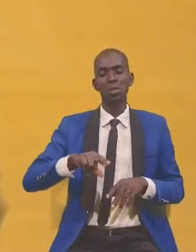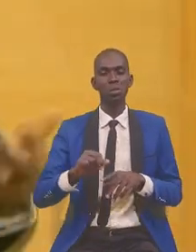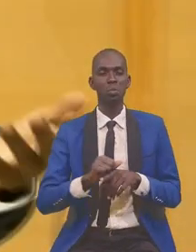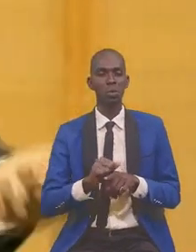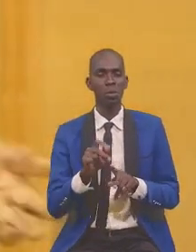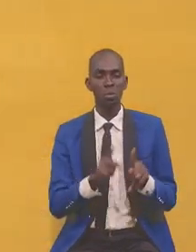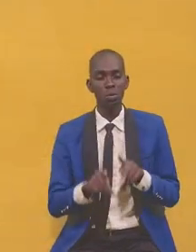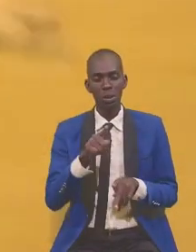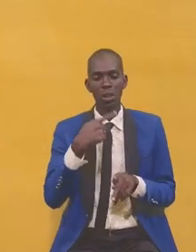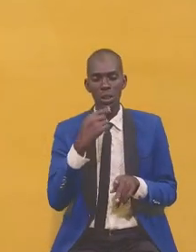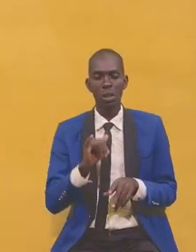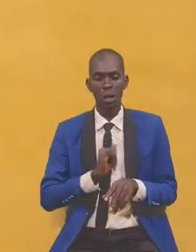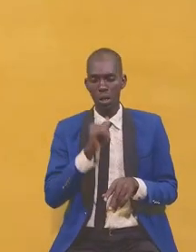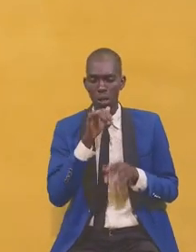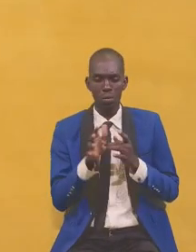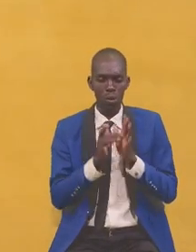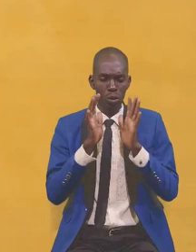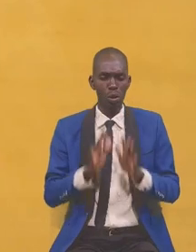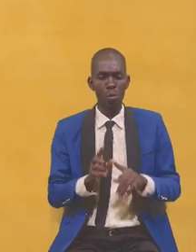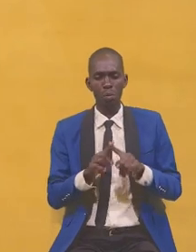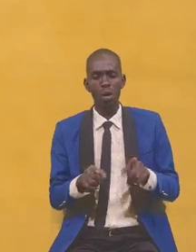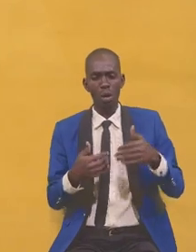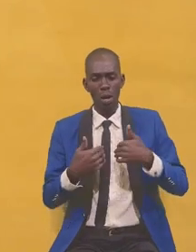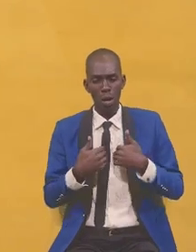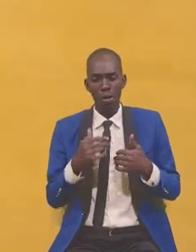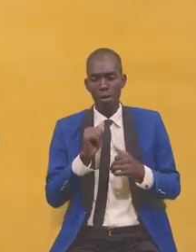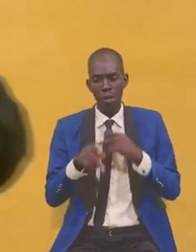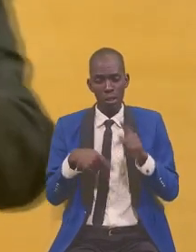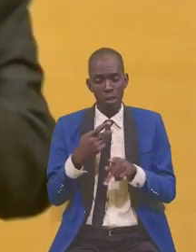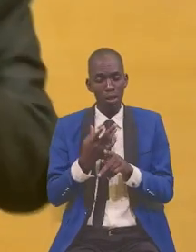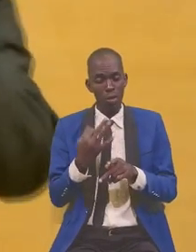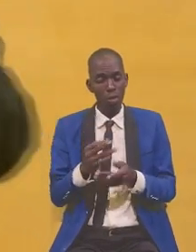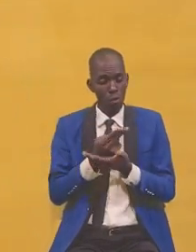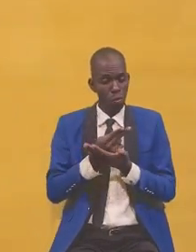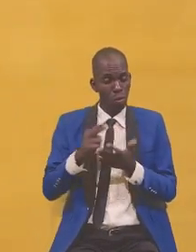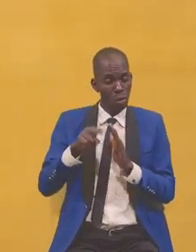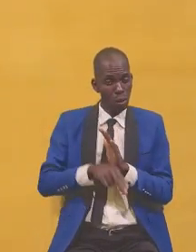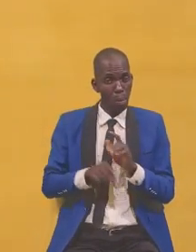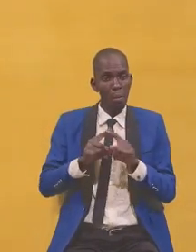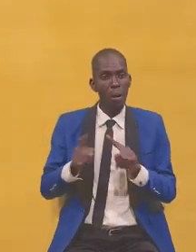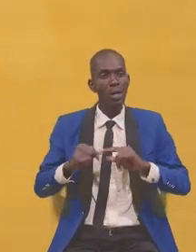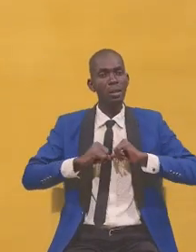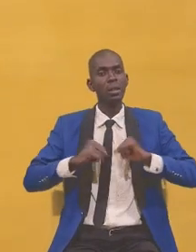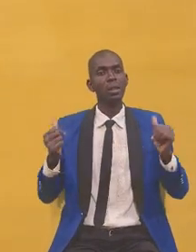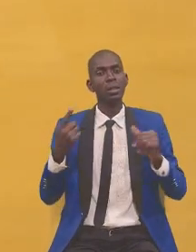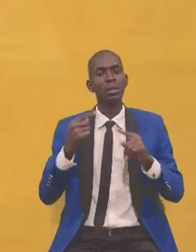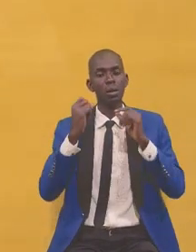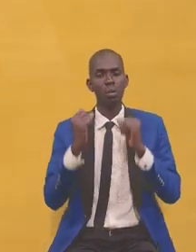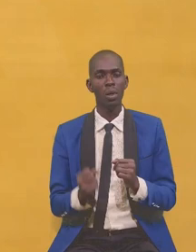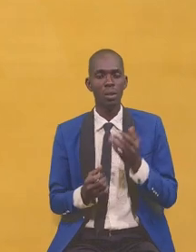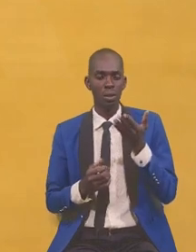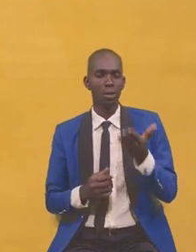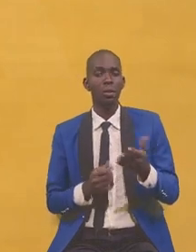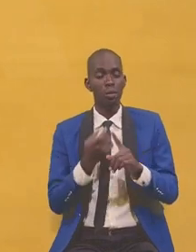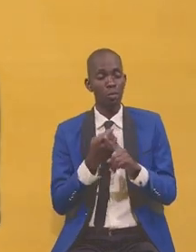they're Christians, and yet they have a form of godliness, but denying the power thereof. From